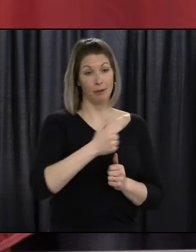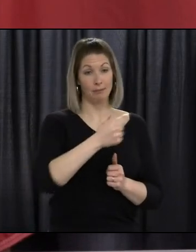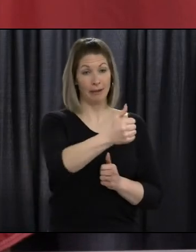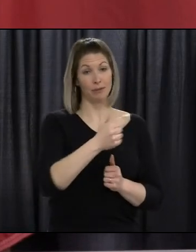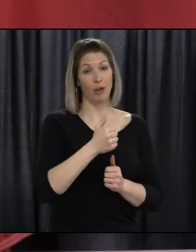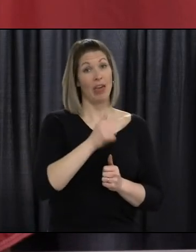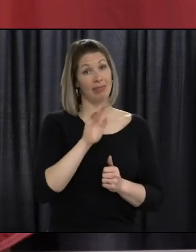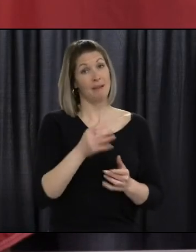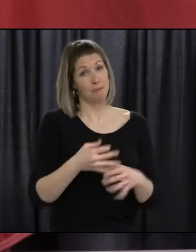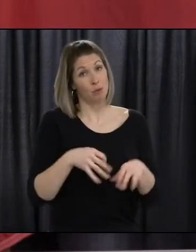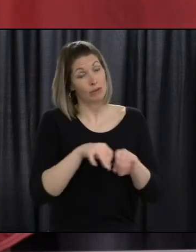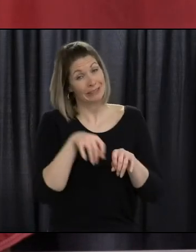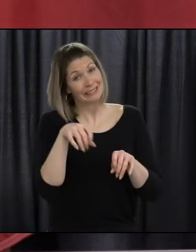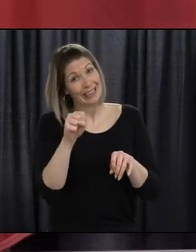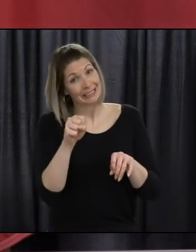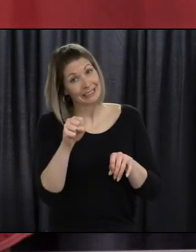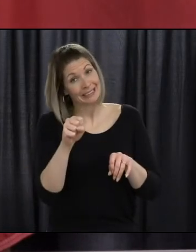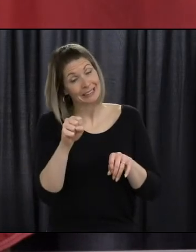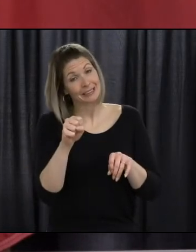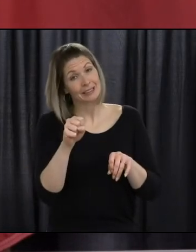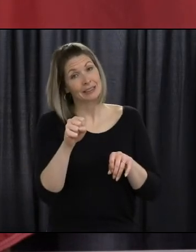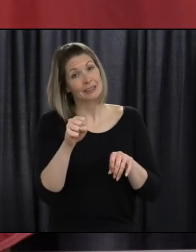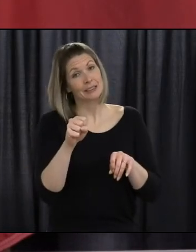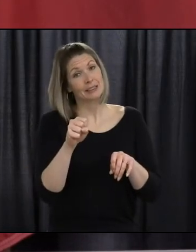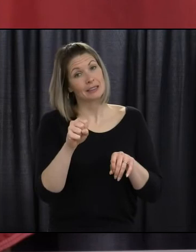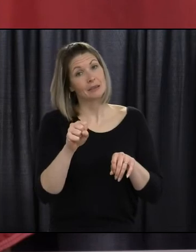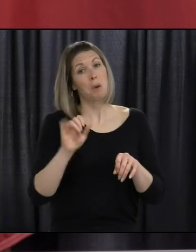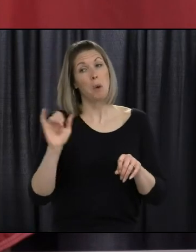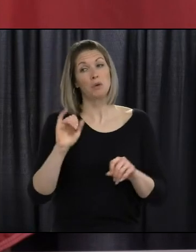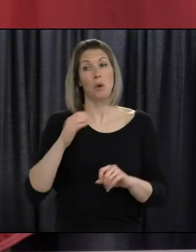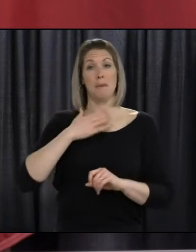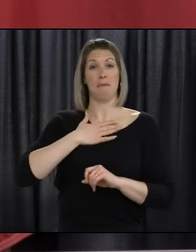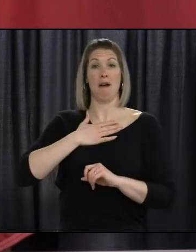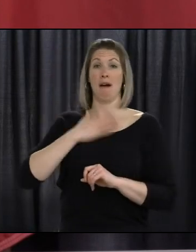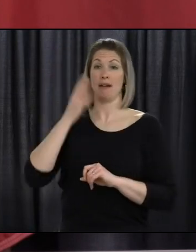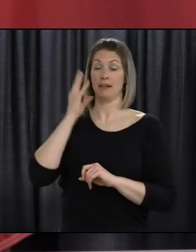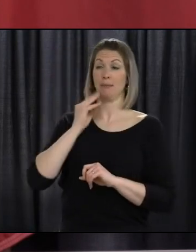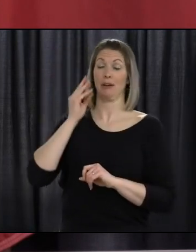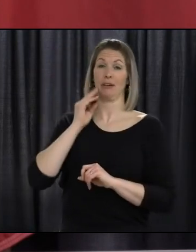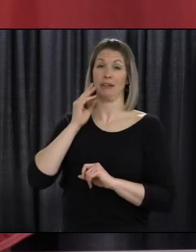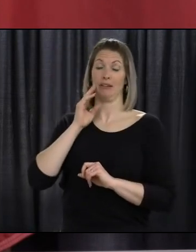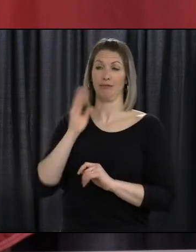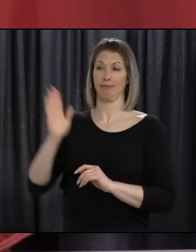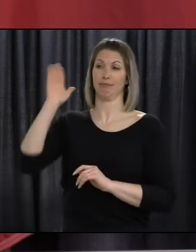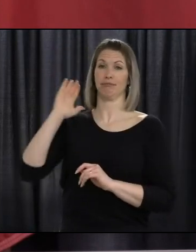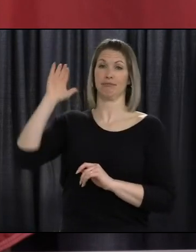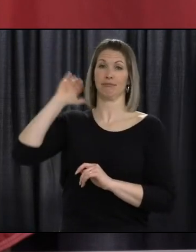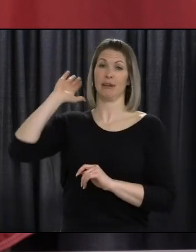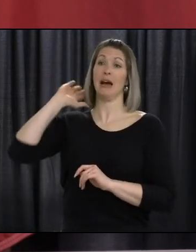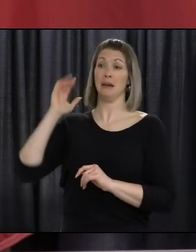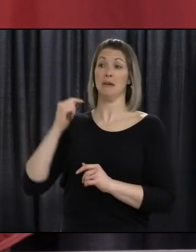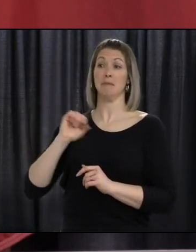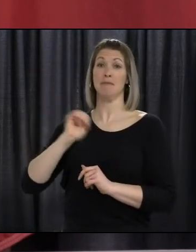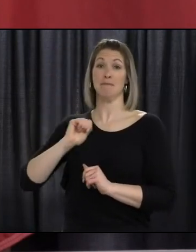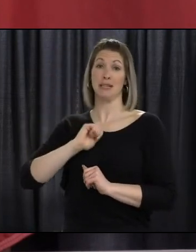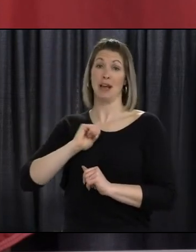that's important for all of us. And, given the experience that I would have had over the years, doing this in a similar